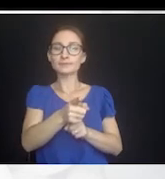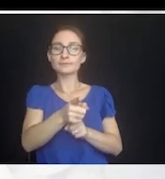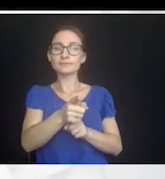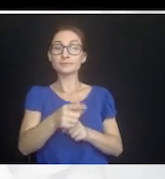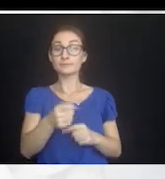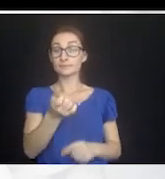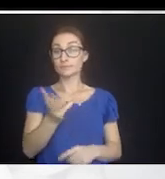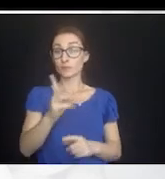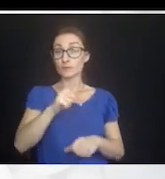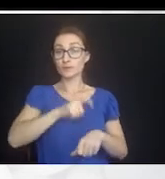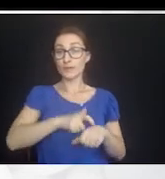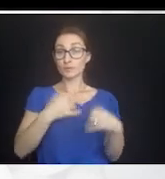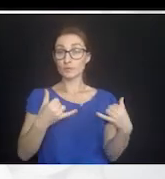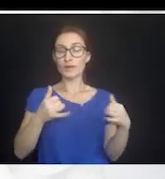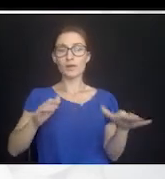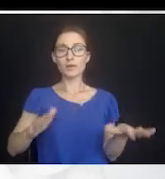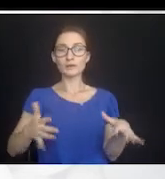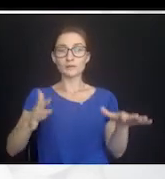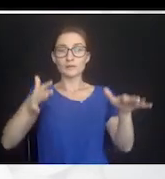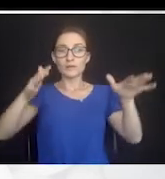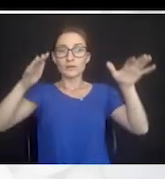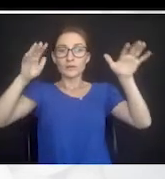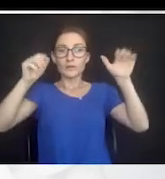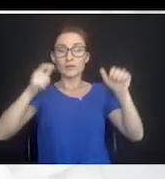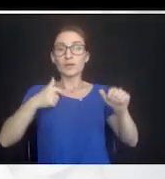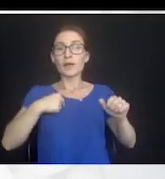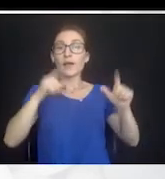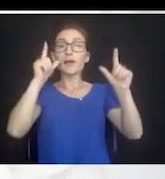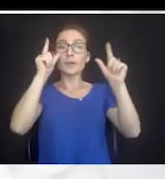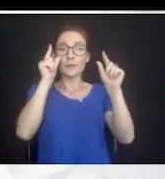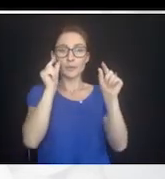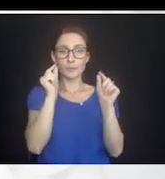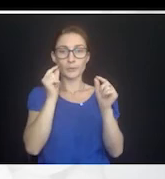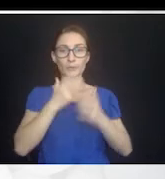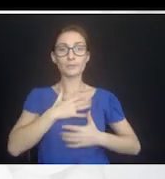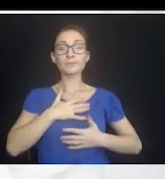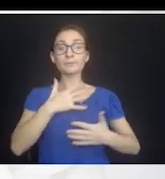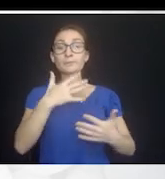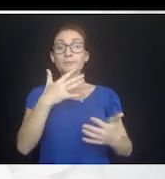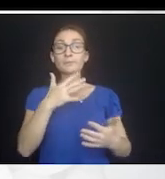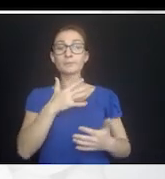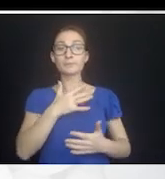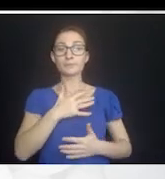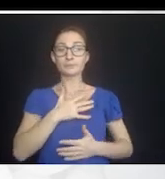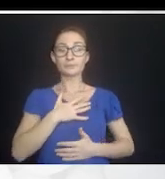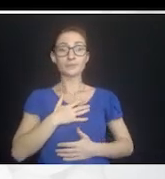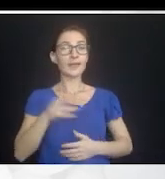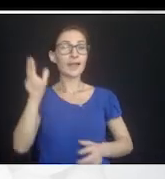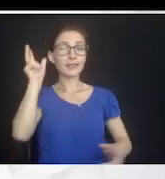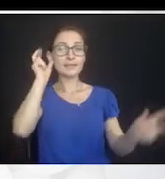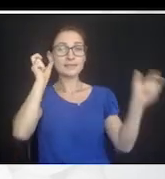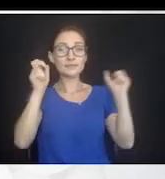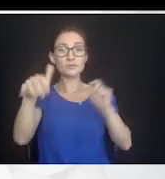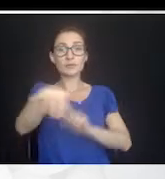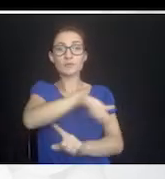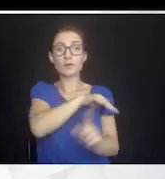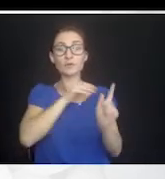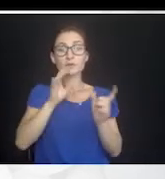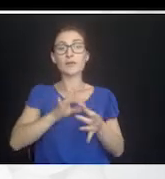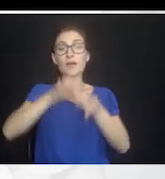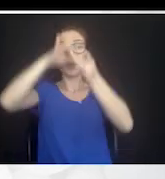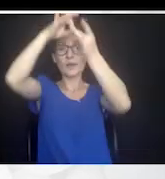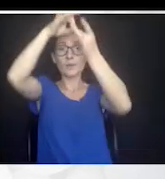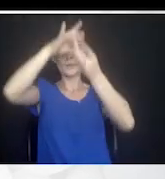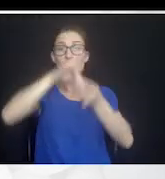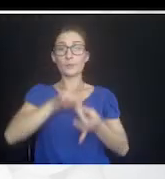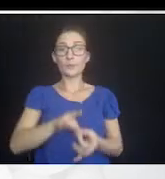surroundings and kind of centering ourselves and focusing on the moment. And there's a few times today where I was a little bit anxious and I kind of closed